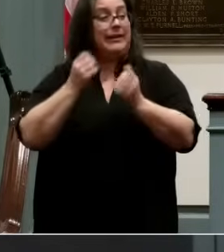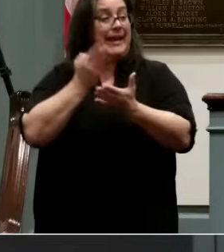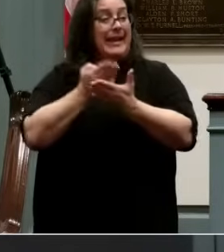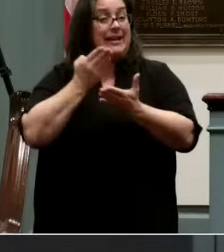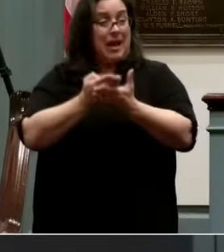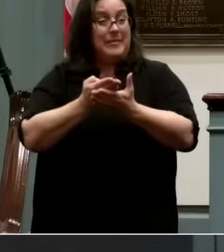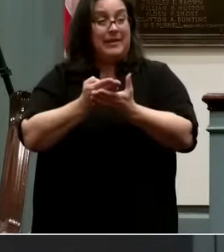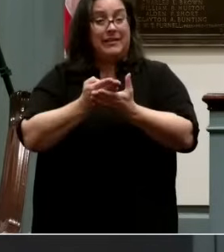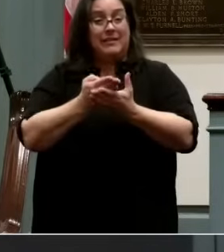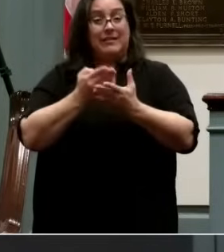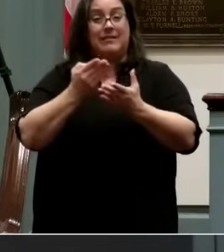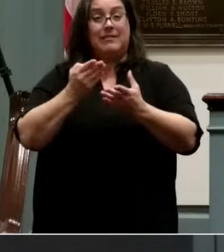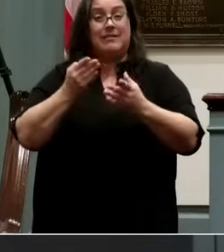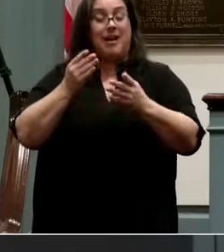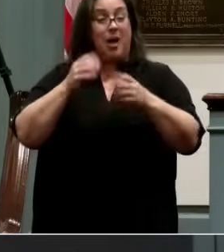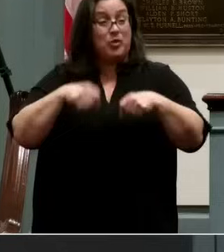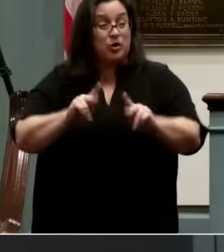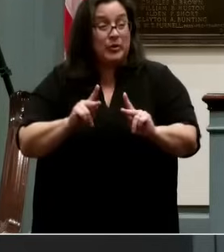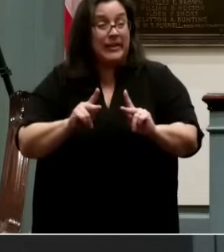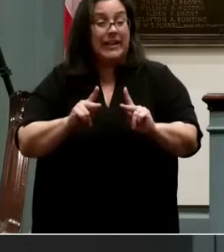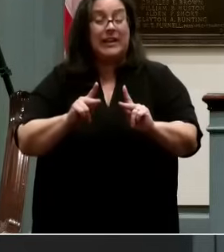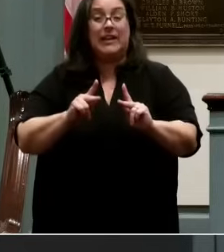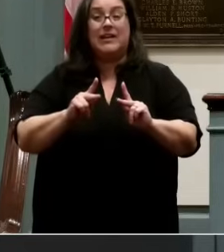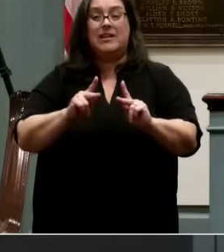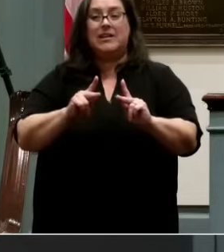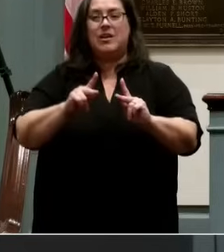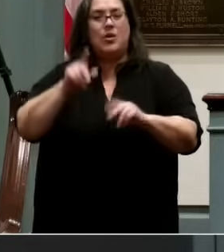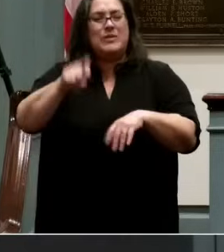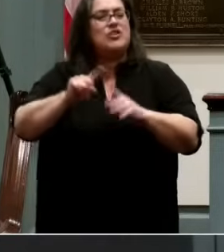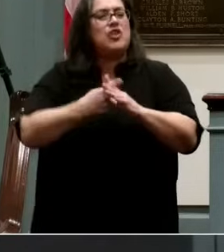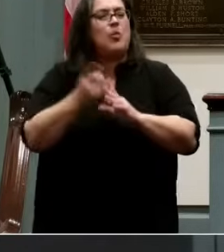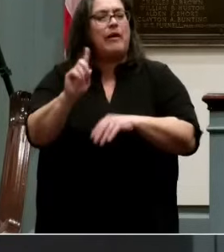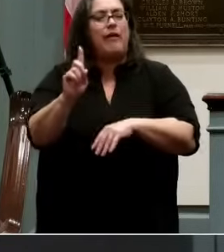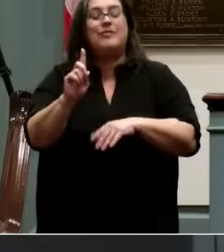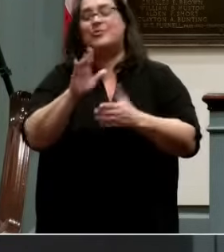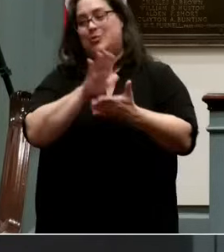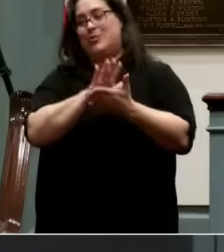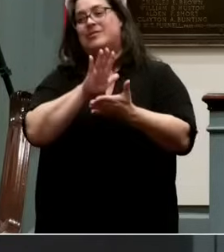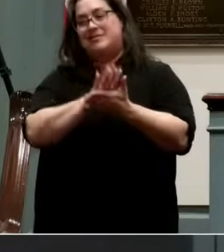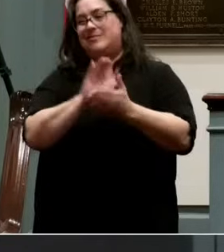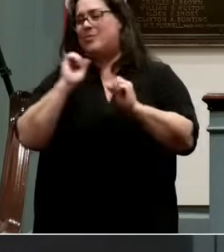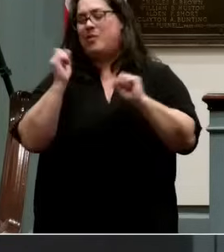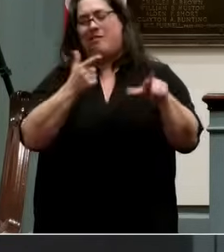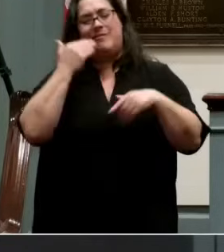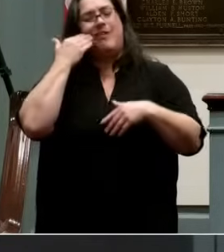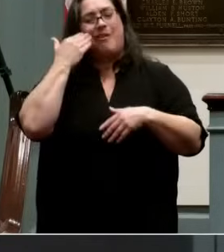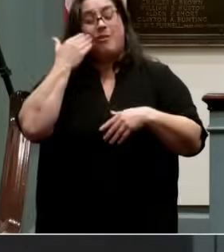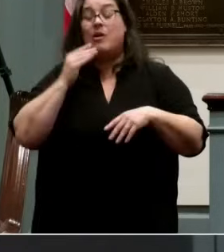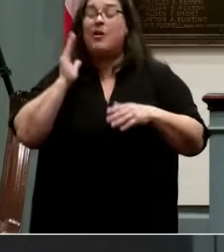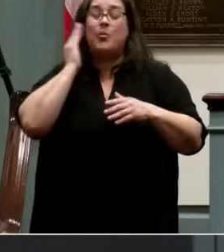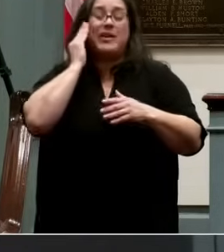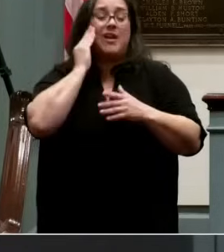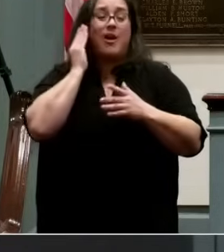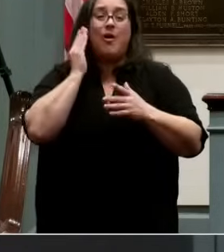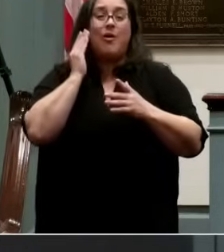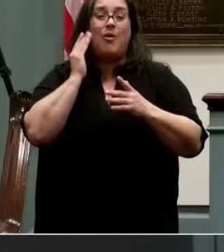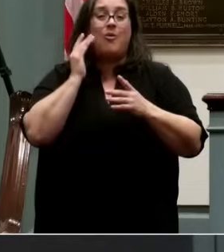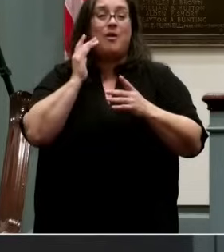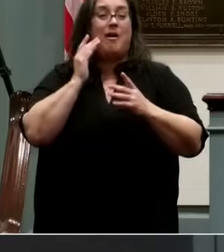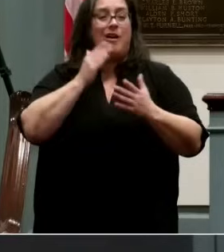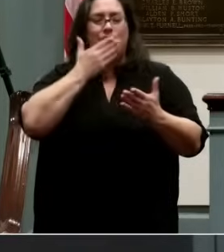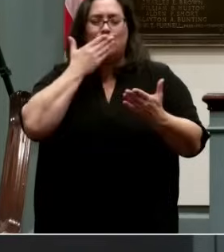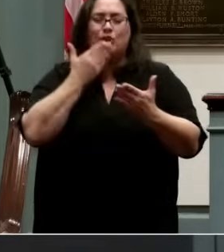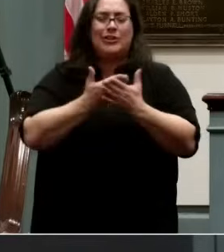competitive workforce, we need to start in our schools. We all know this. And we all know that a quality education starts with